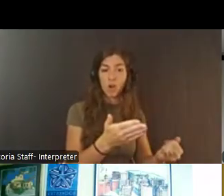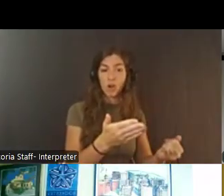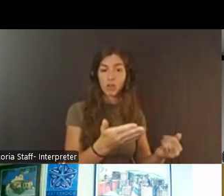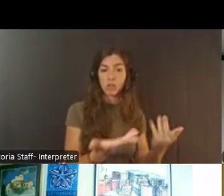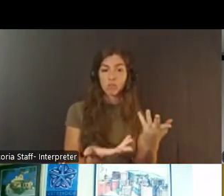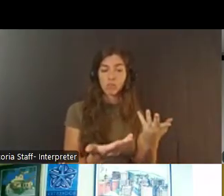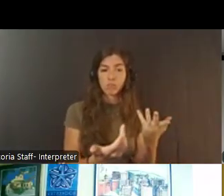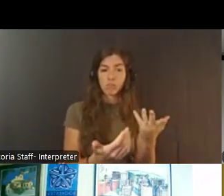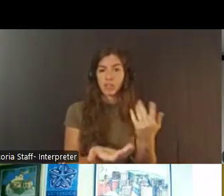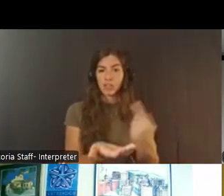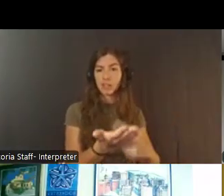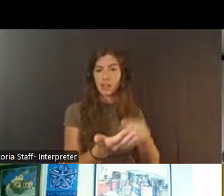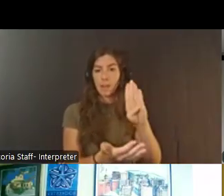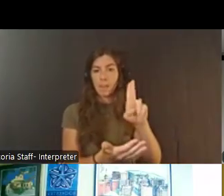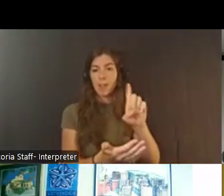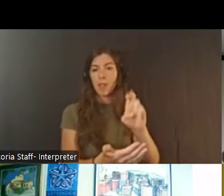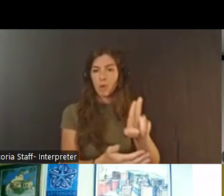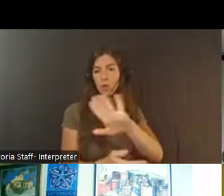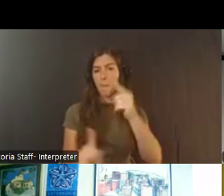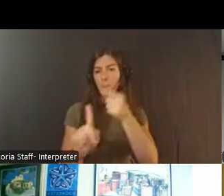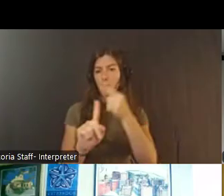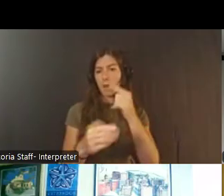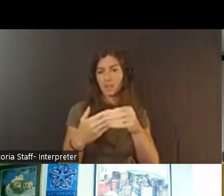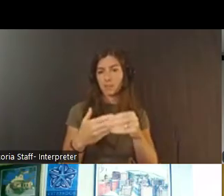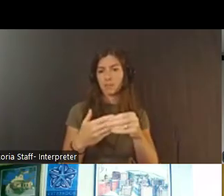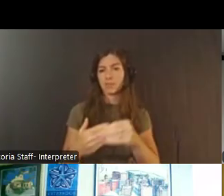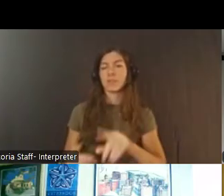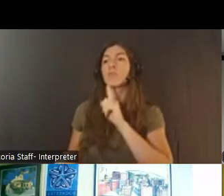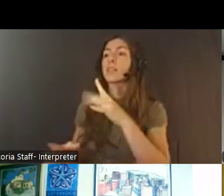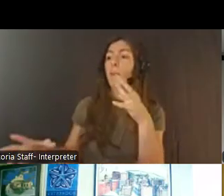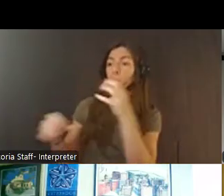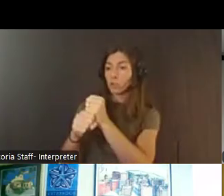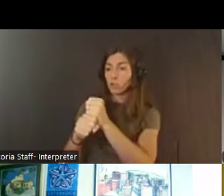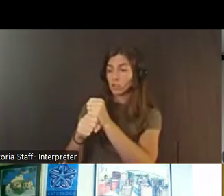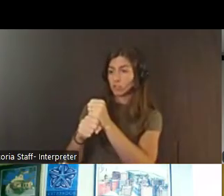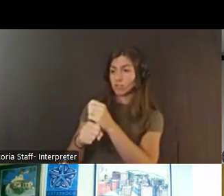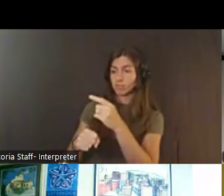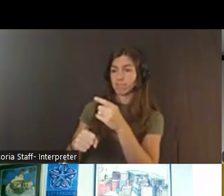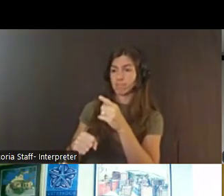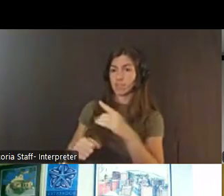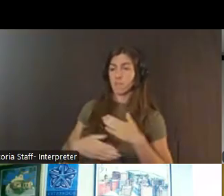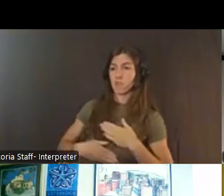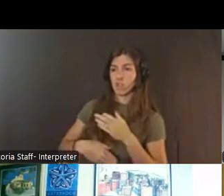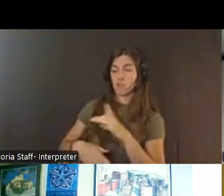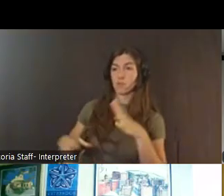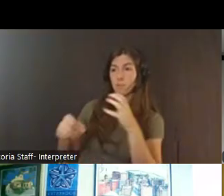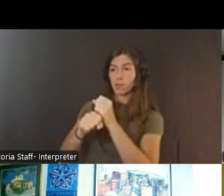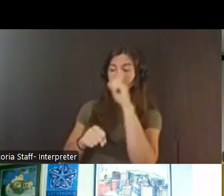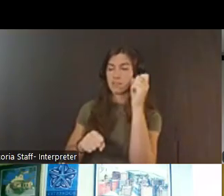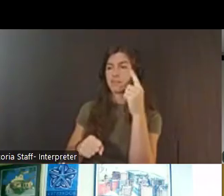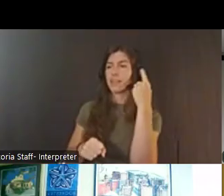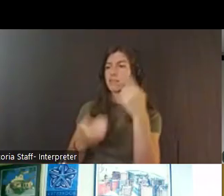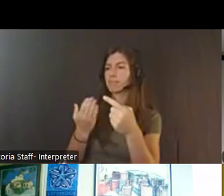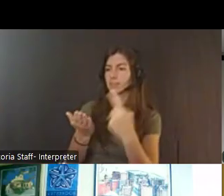Speaking to kind of Blue's point about flexibility. I for one really appreciate you summarizing it that way, Kevin, because I think that sometimes it's very